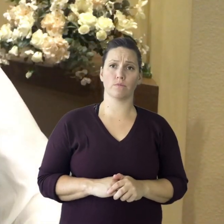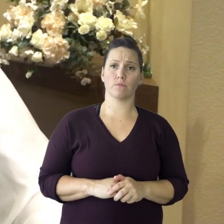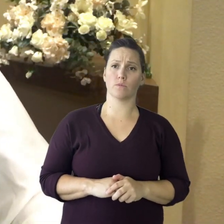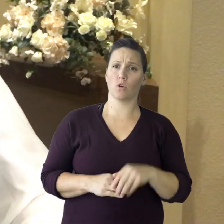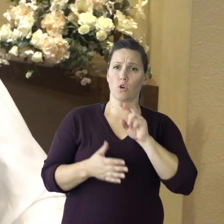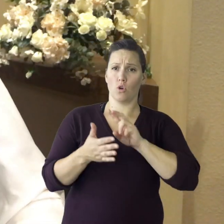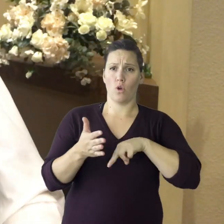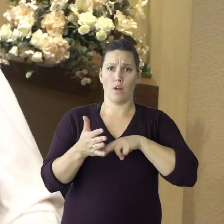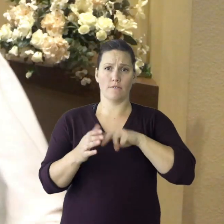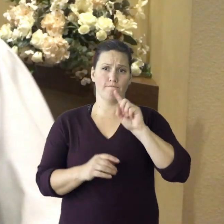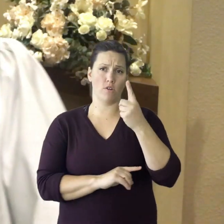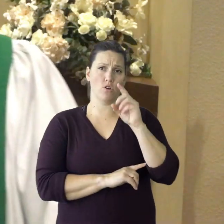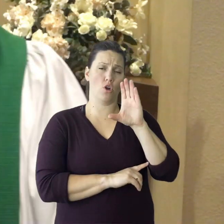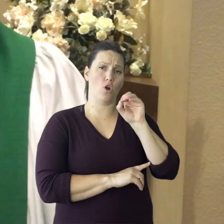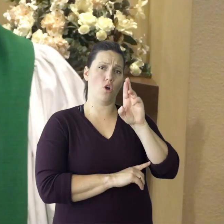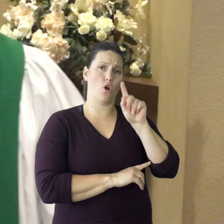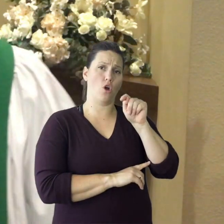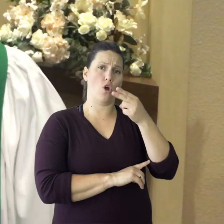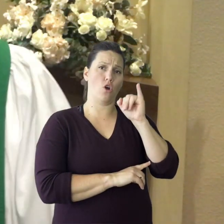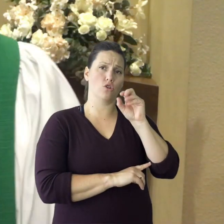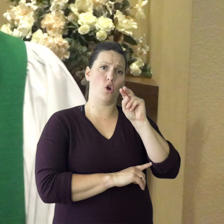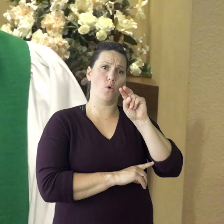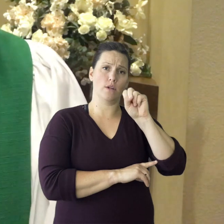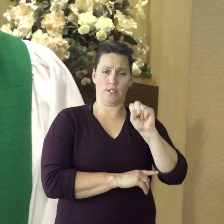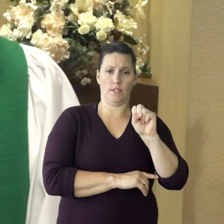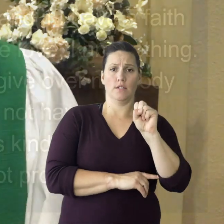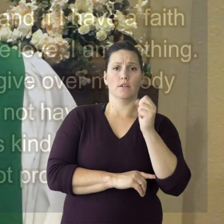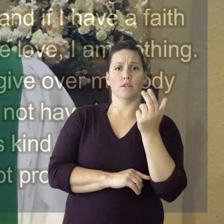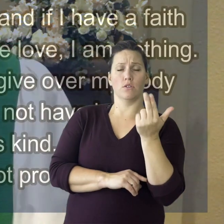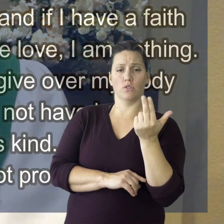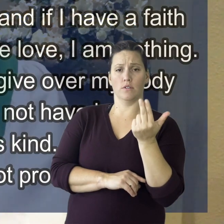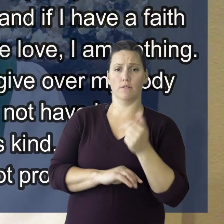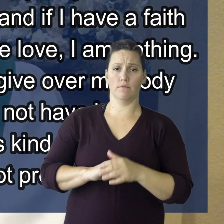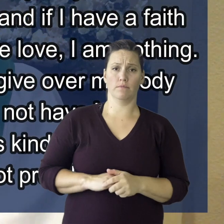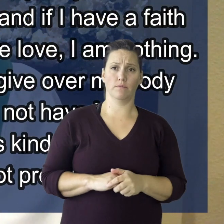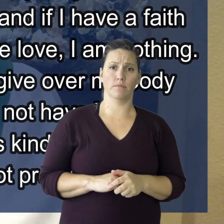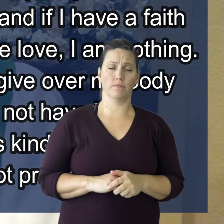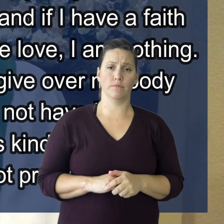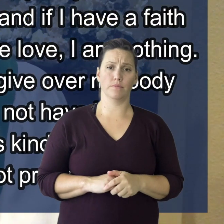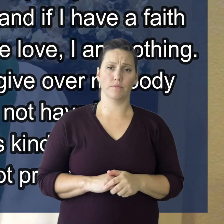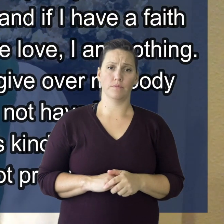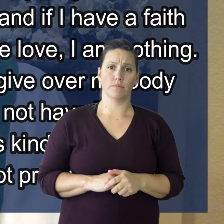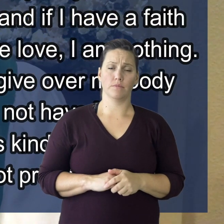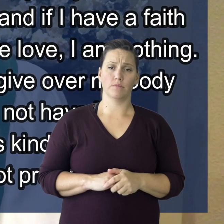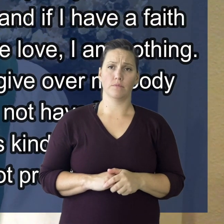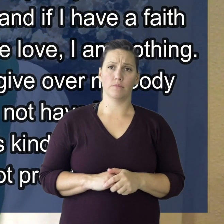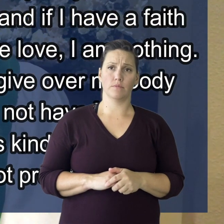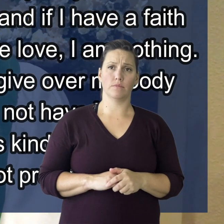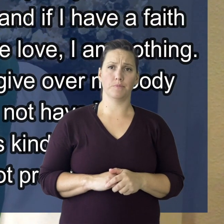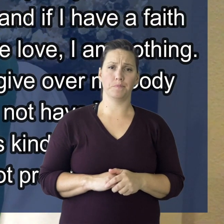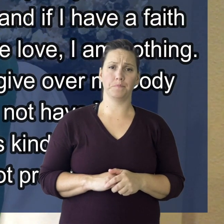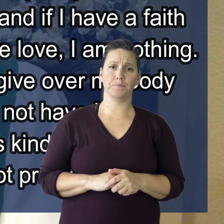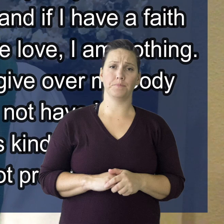Our second reading is from 1 Corinthians chapter 13, and this is the familiar verse where St. Paul talks